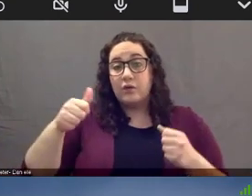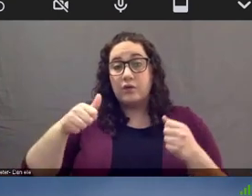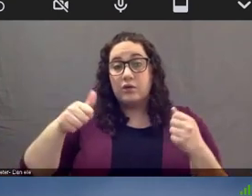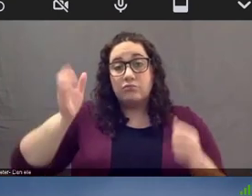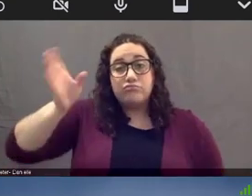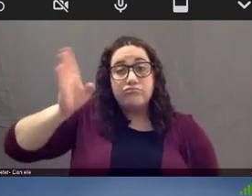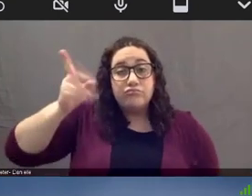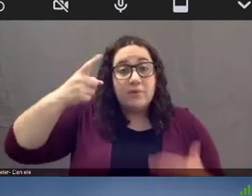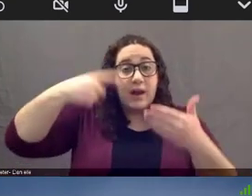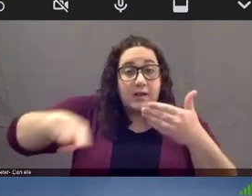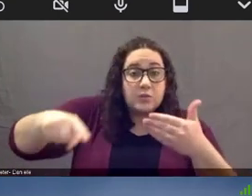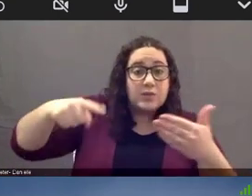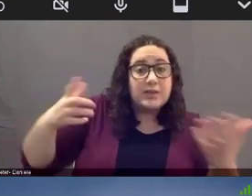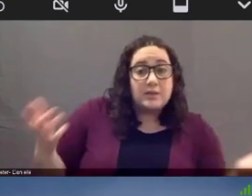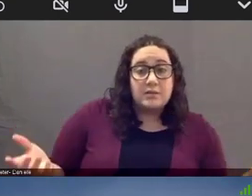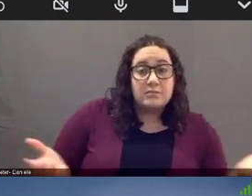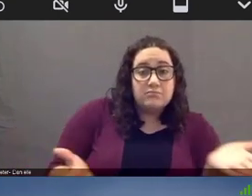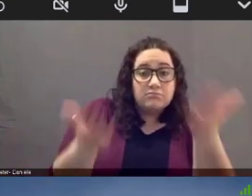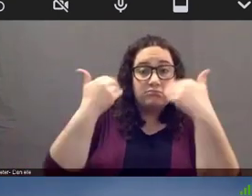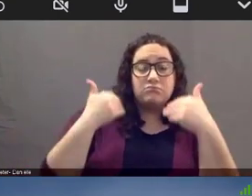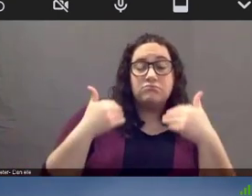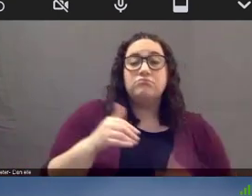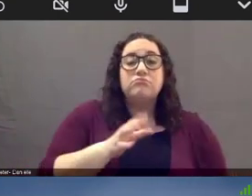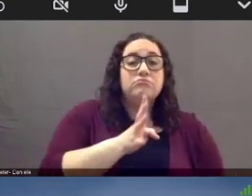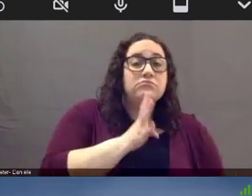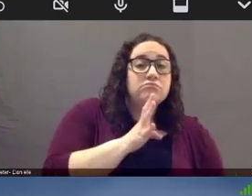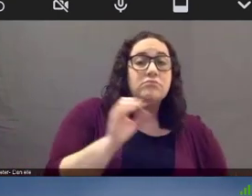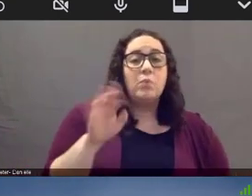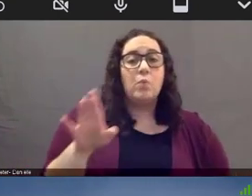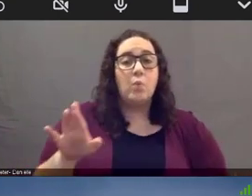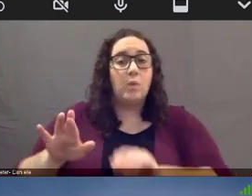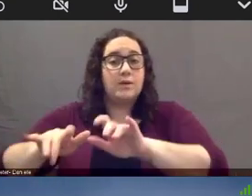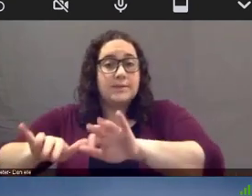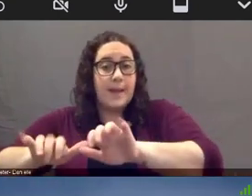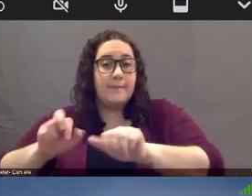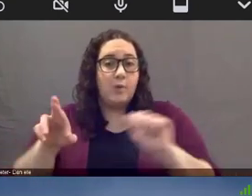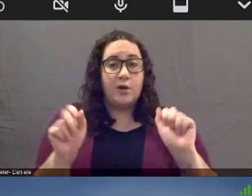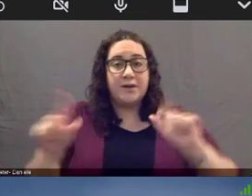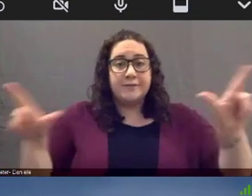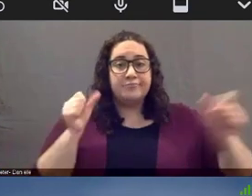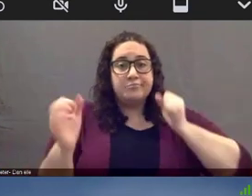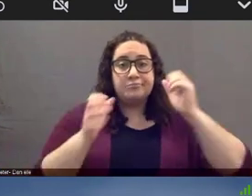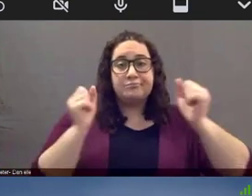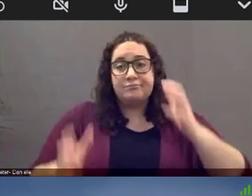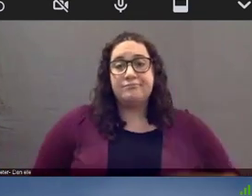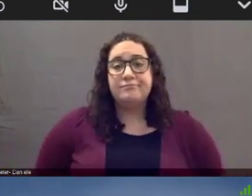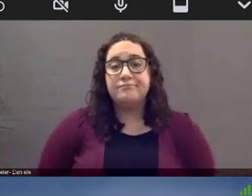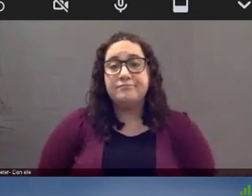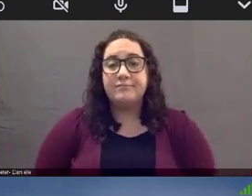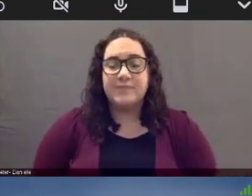You're welcome to unmute yourself or provide feedback in the chat.